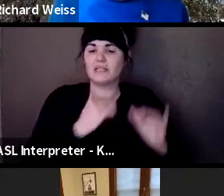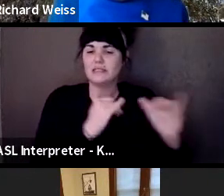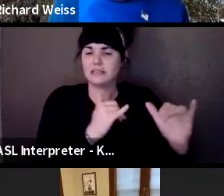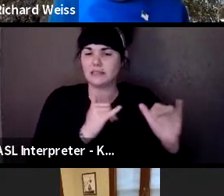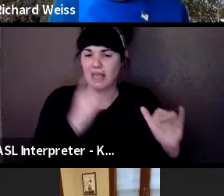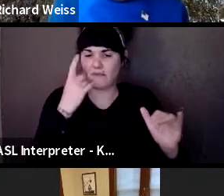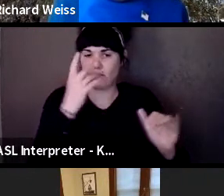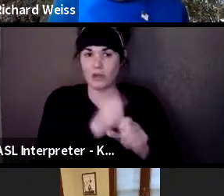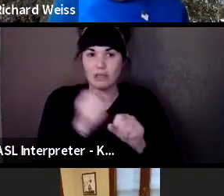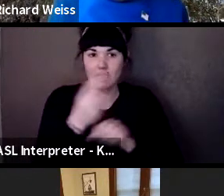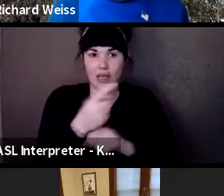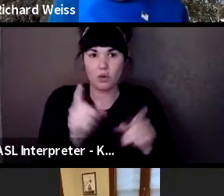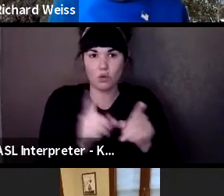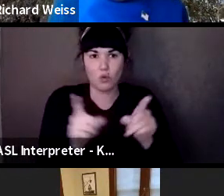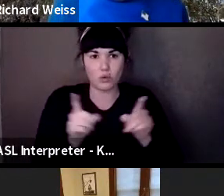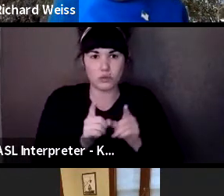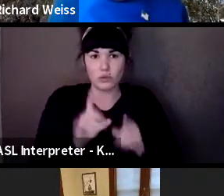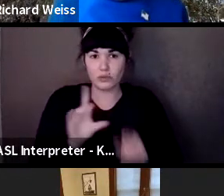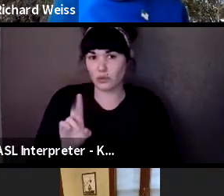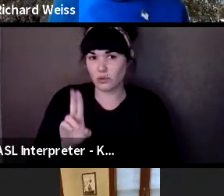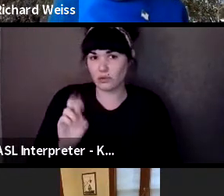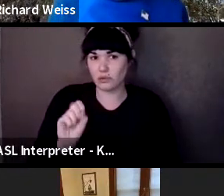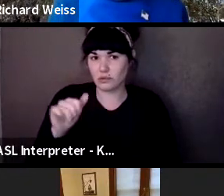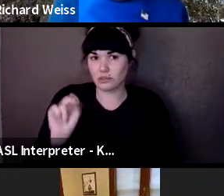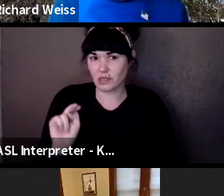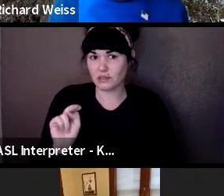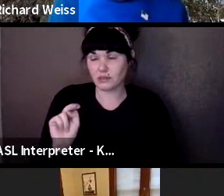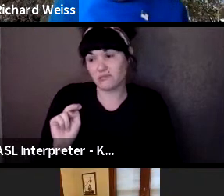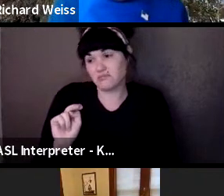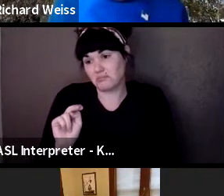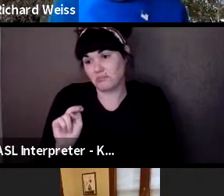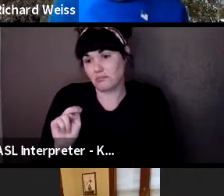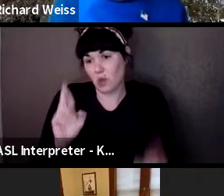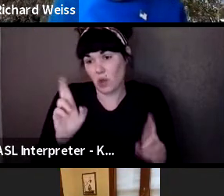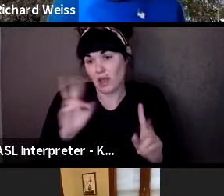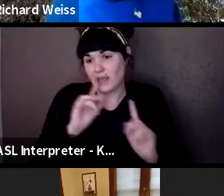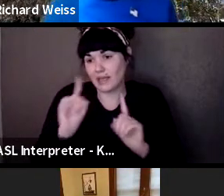I answer your question, Dustin. That's where I would personally look at it.